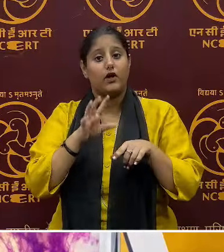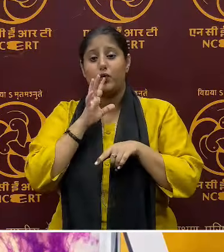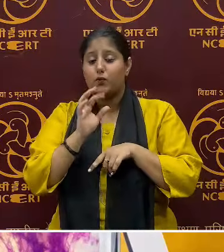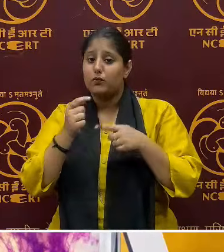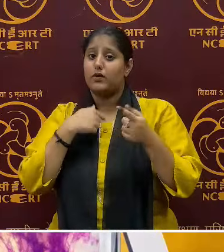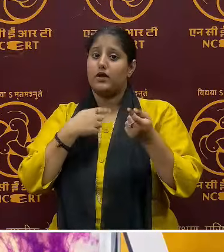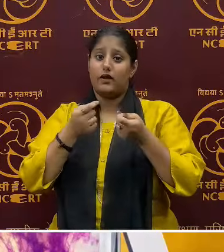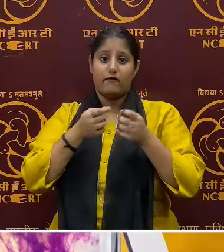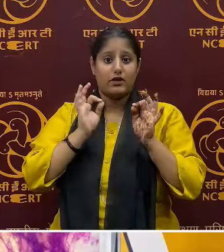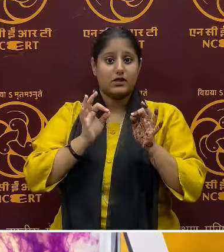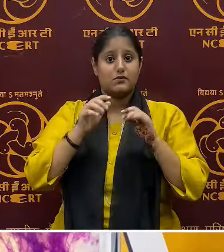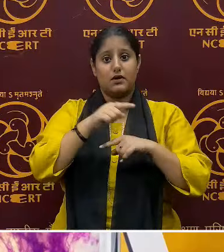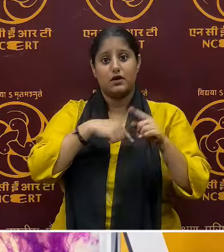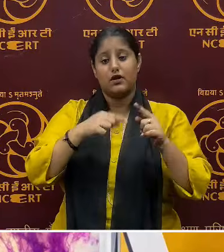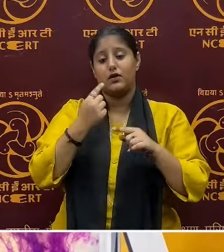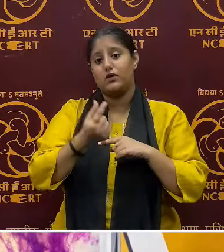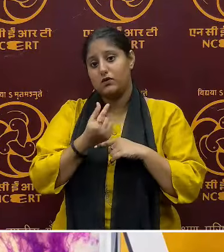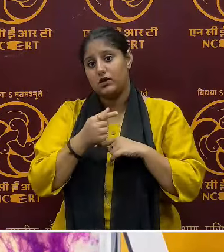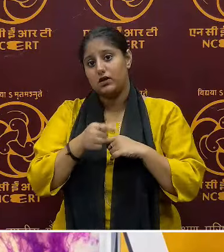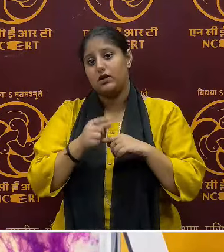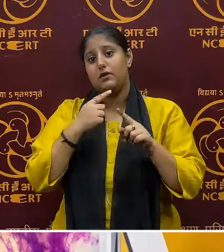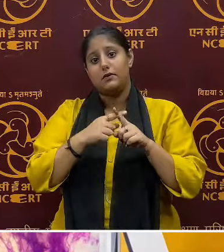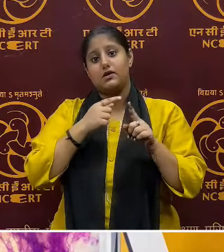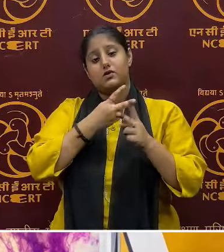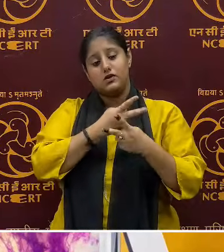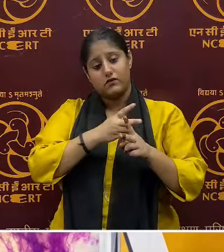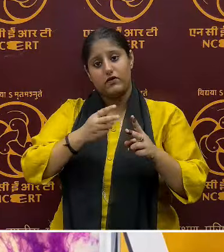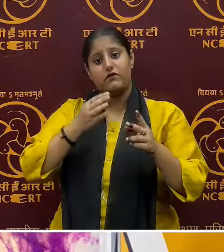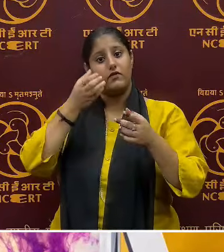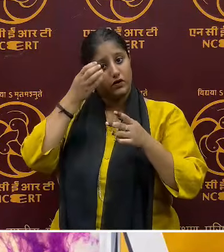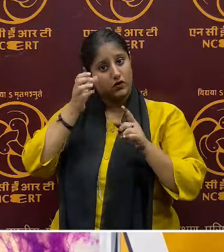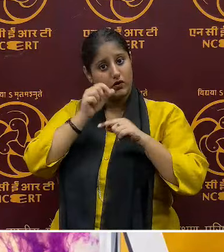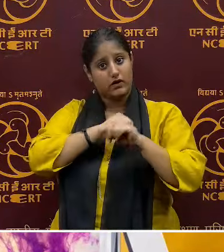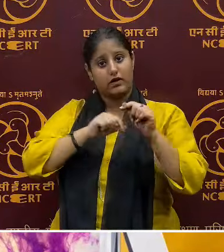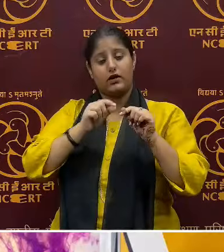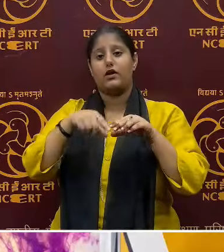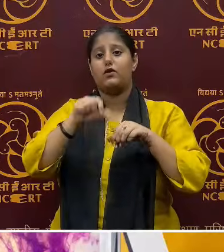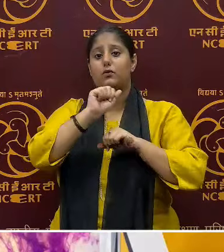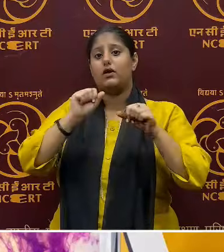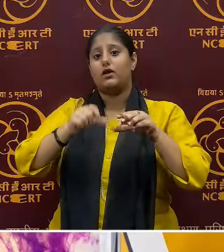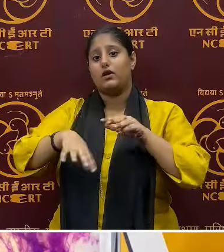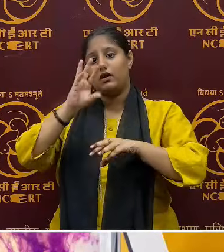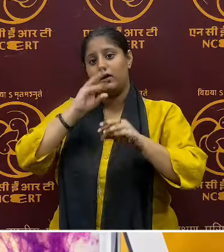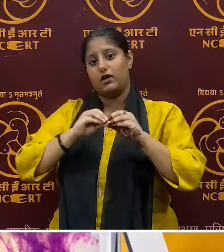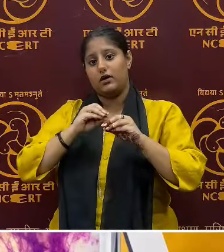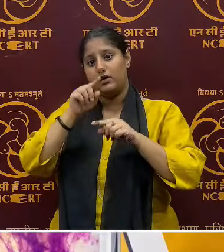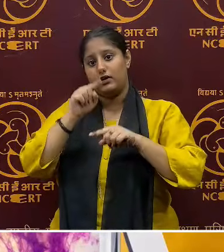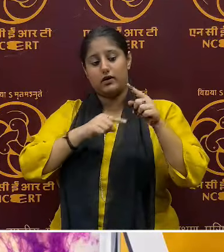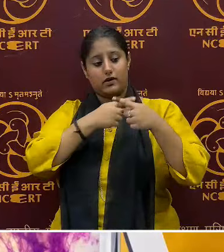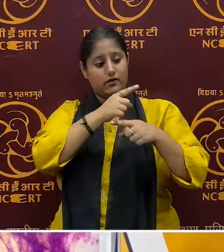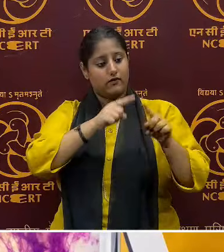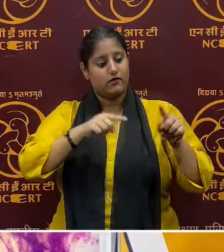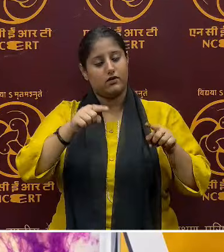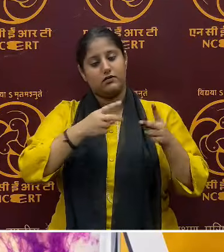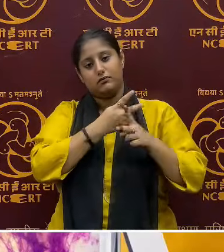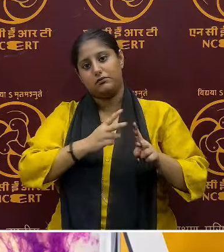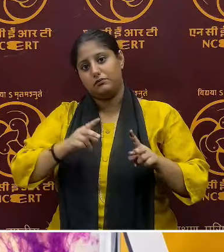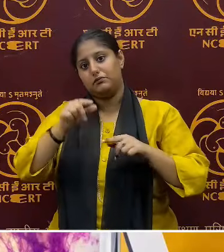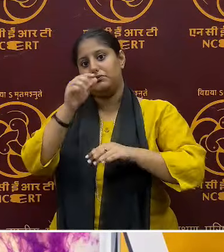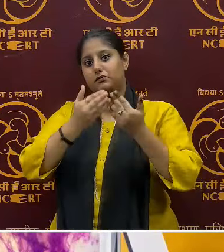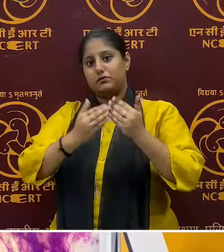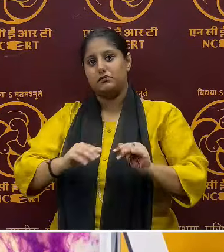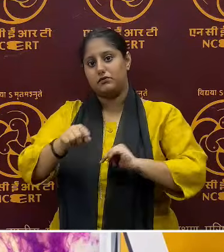to use and it has different content as per the learning preferences of our diverse learners. When we will try